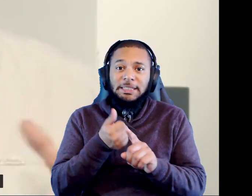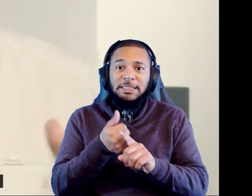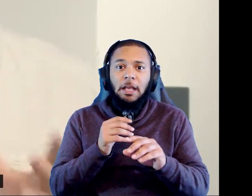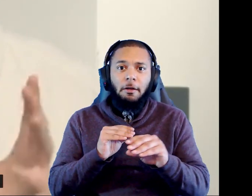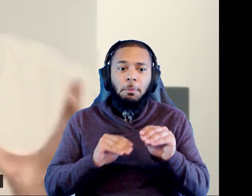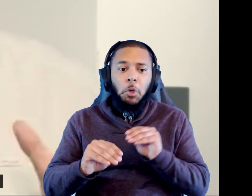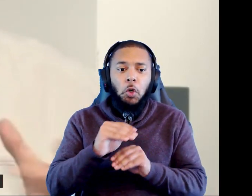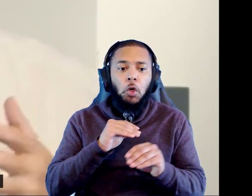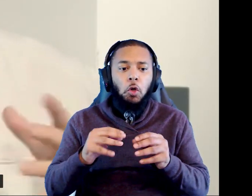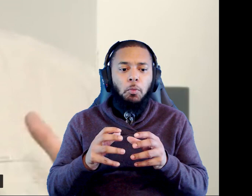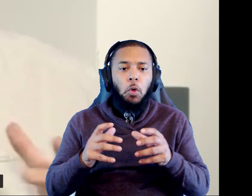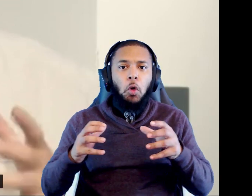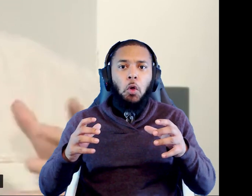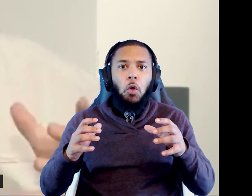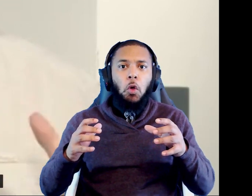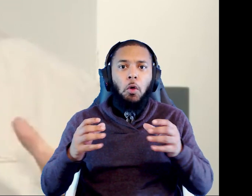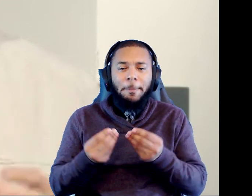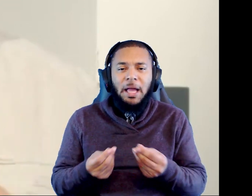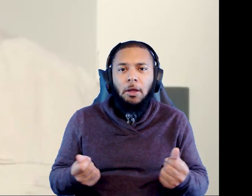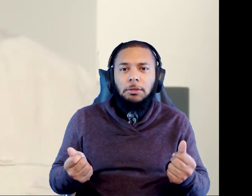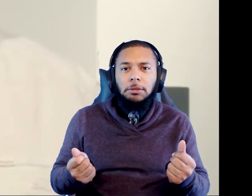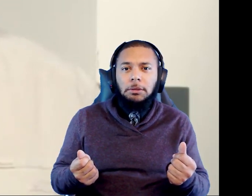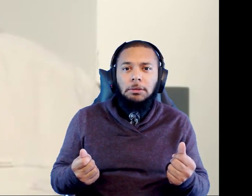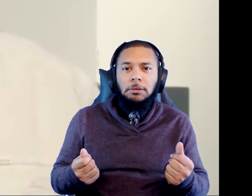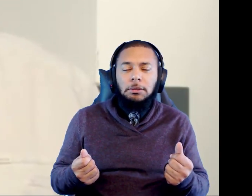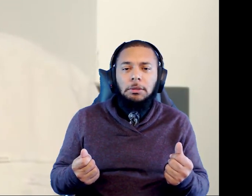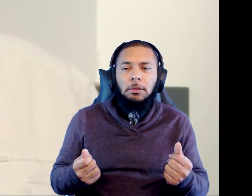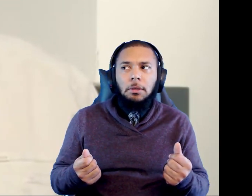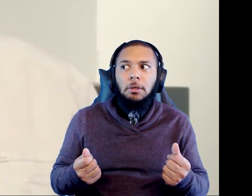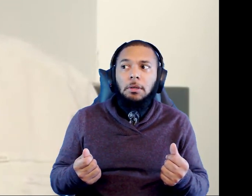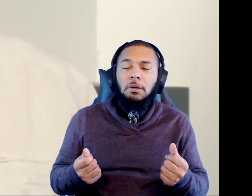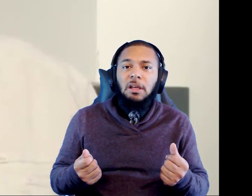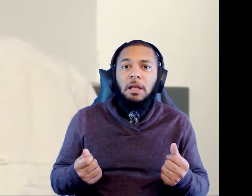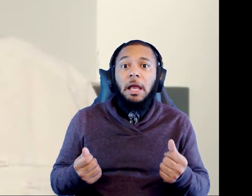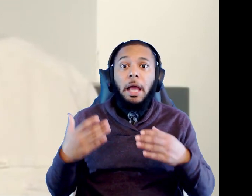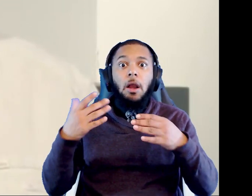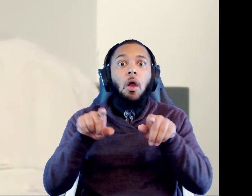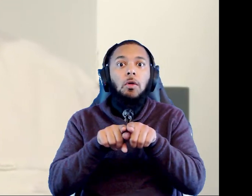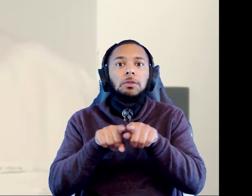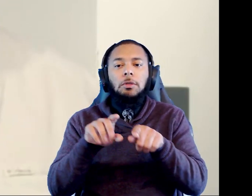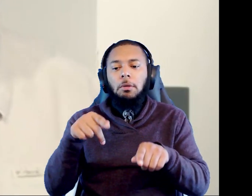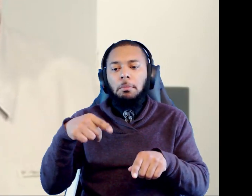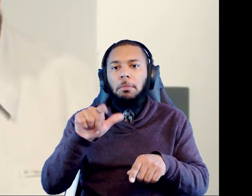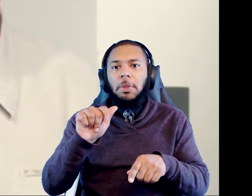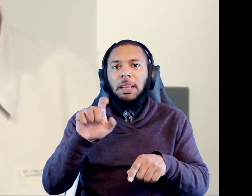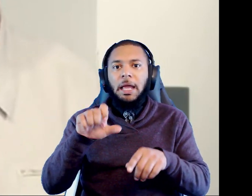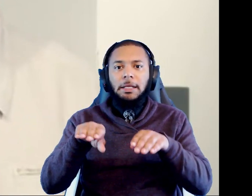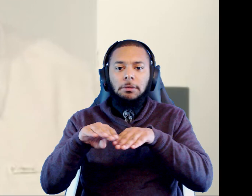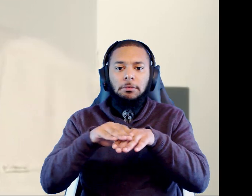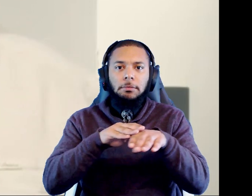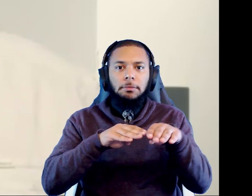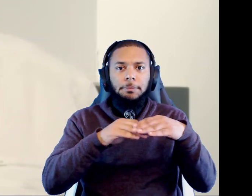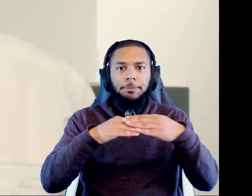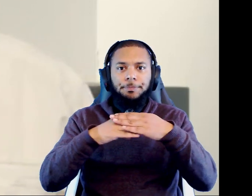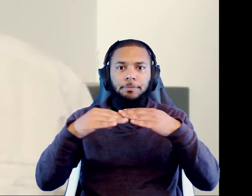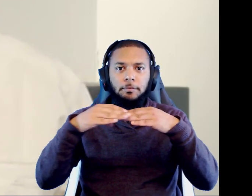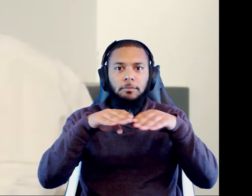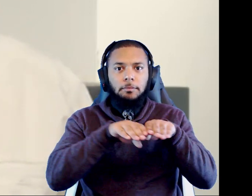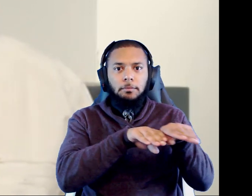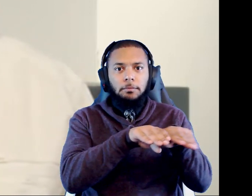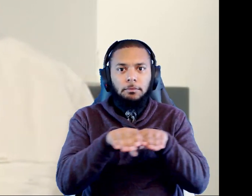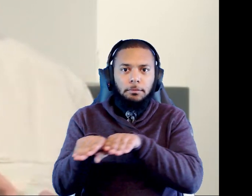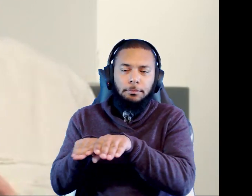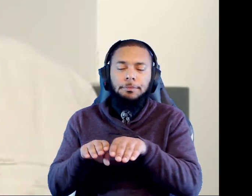and growing, melting, and sliding around on plates. Take a little bit closer